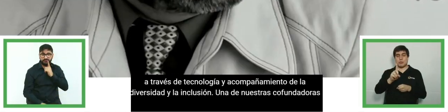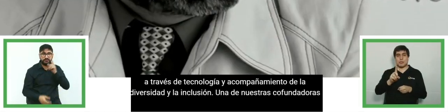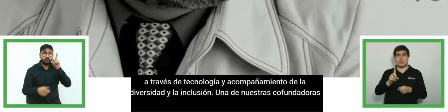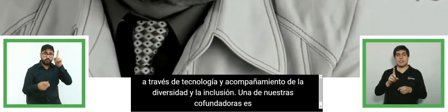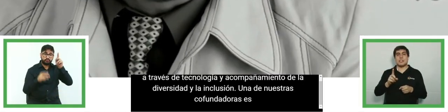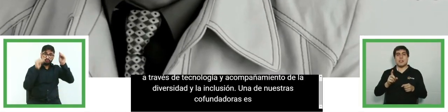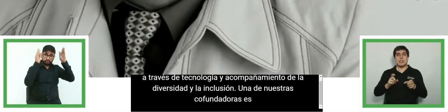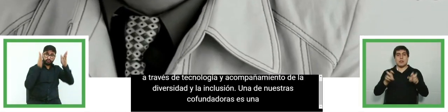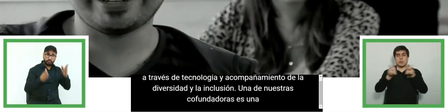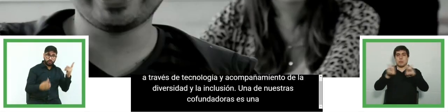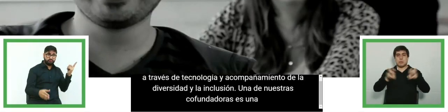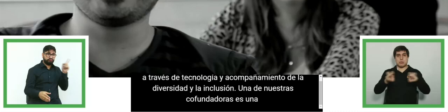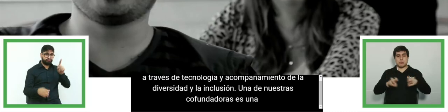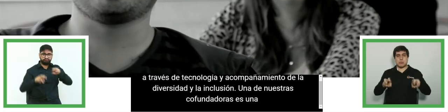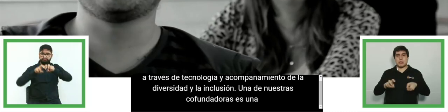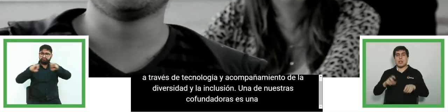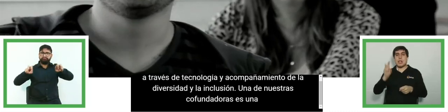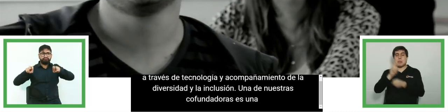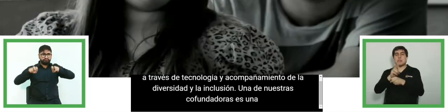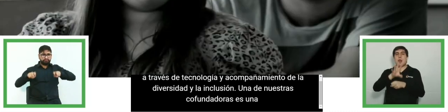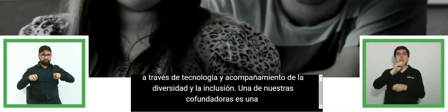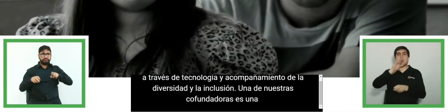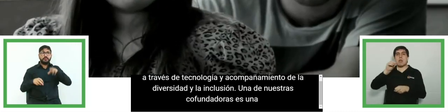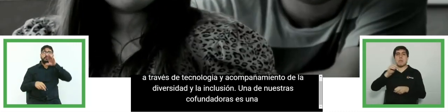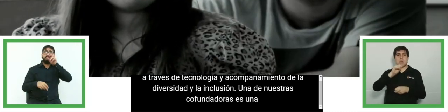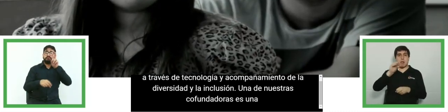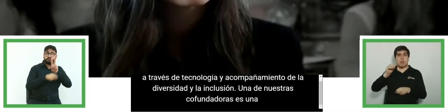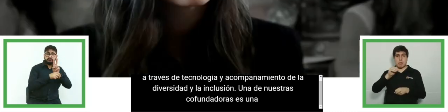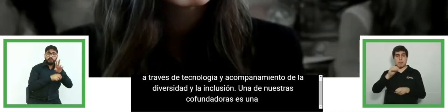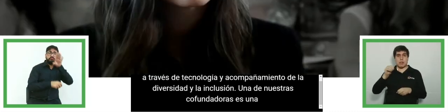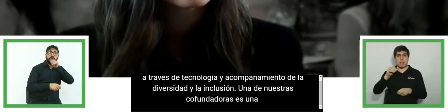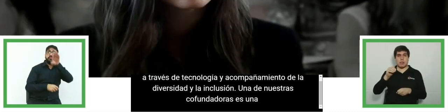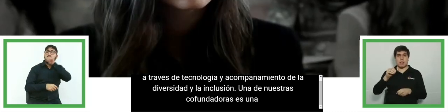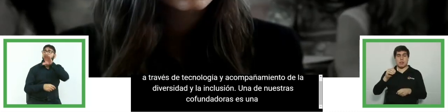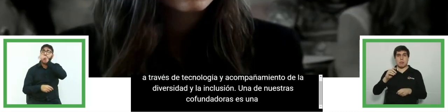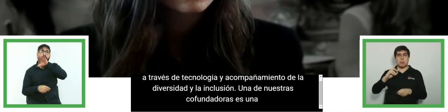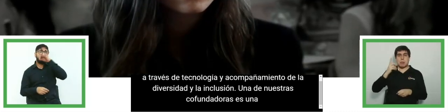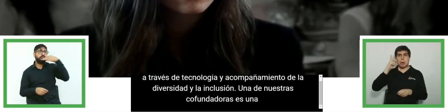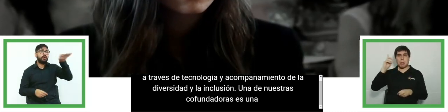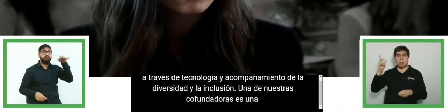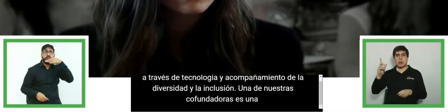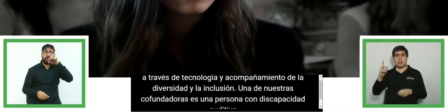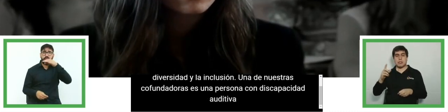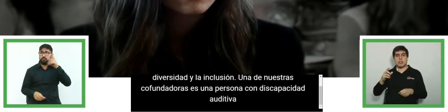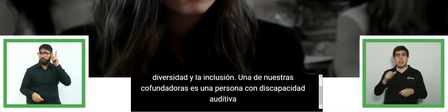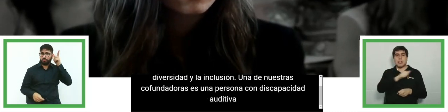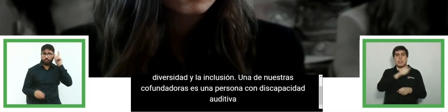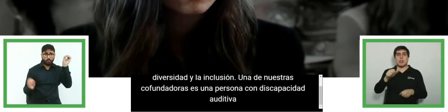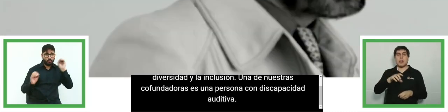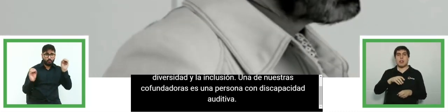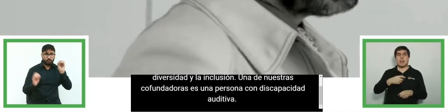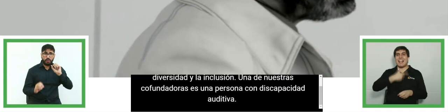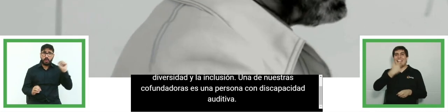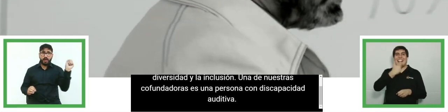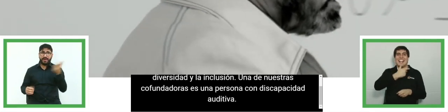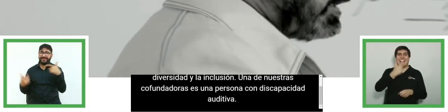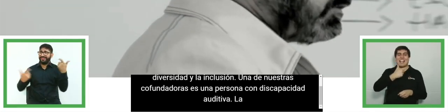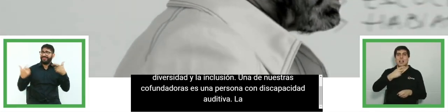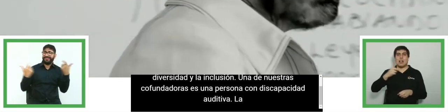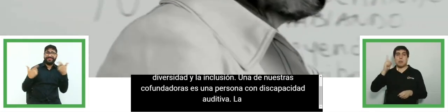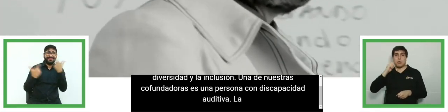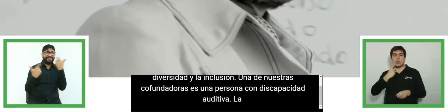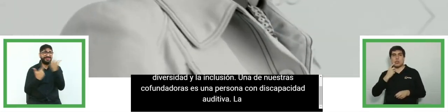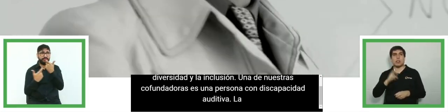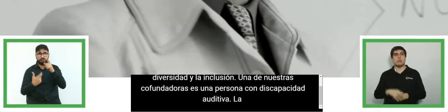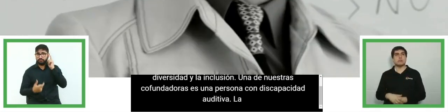talking, but you cannot understand. And the classmates laugh, except the person with hearing disability, which is really